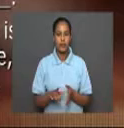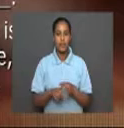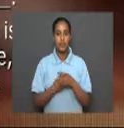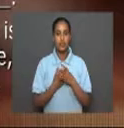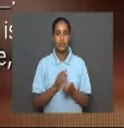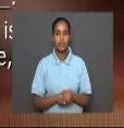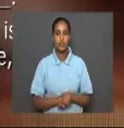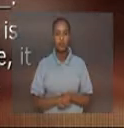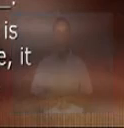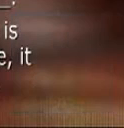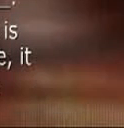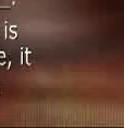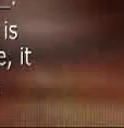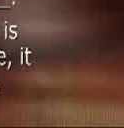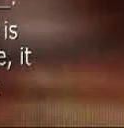Begin.